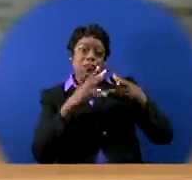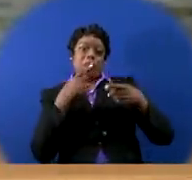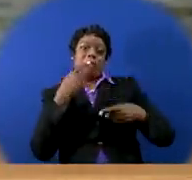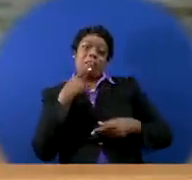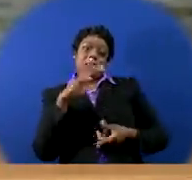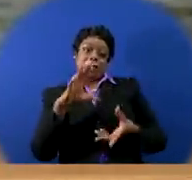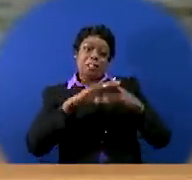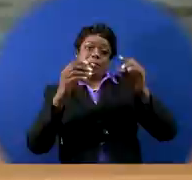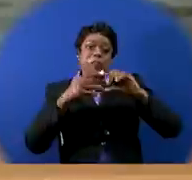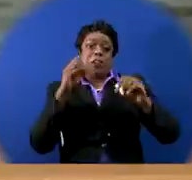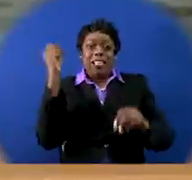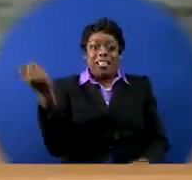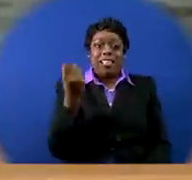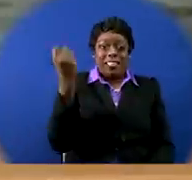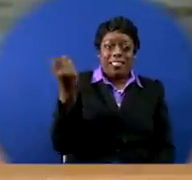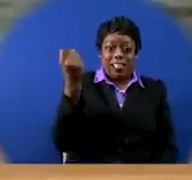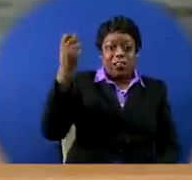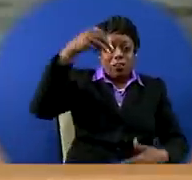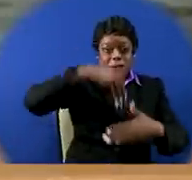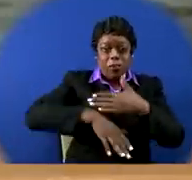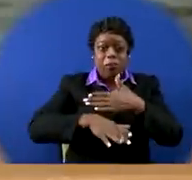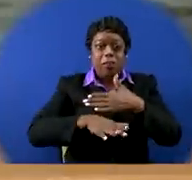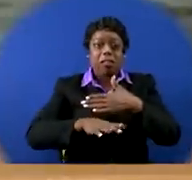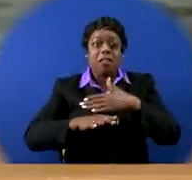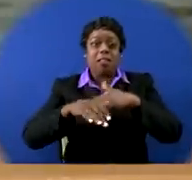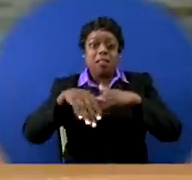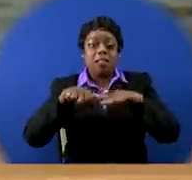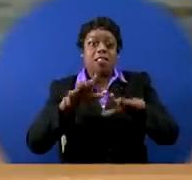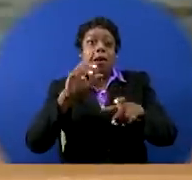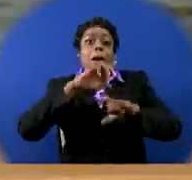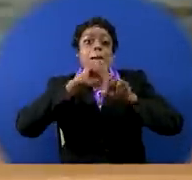Spoiler alert. Saturday, he's going to be in the grave. But early